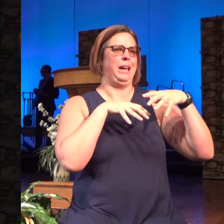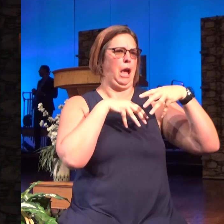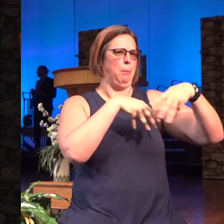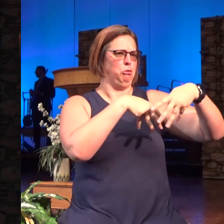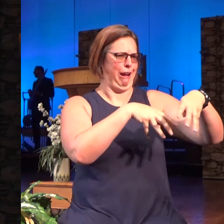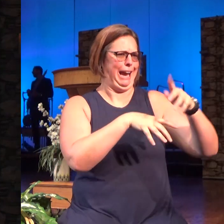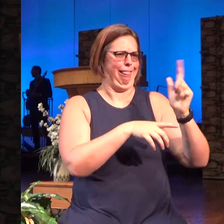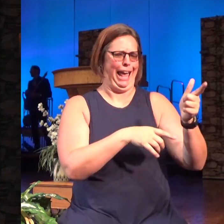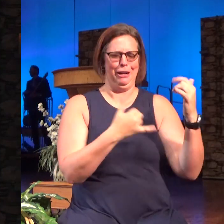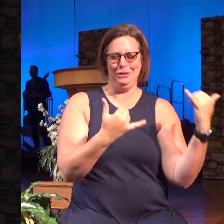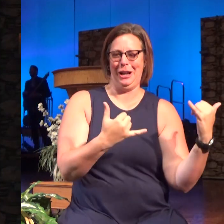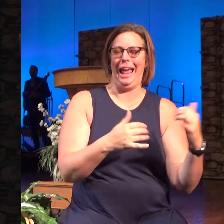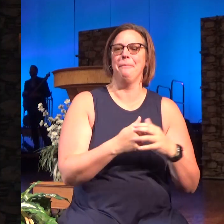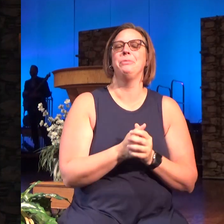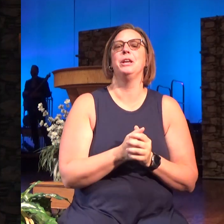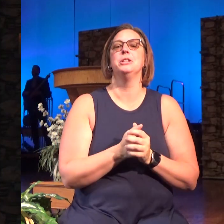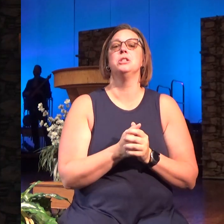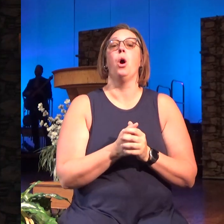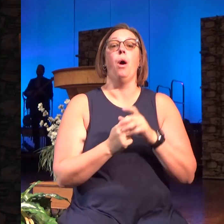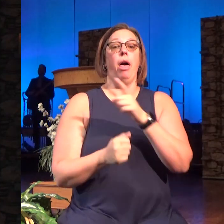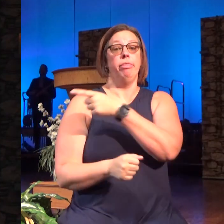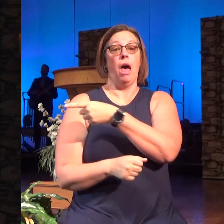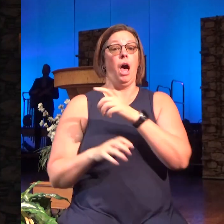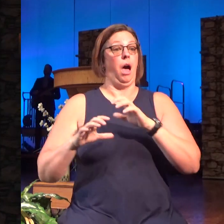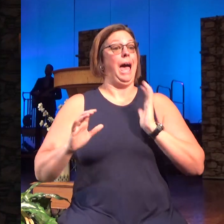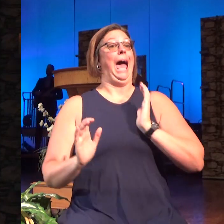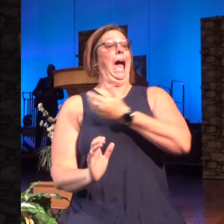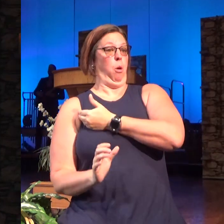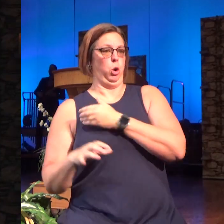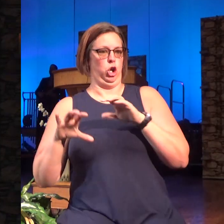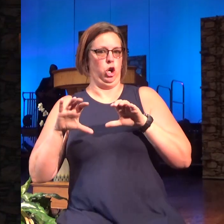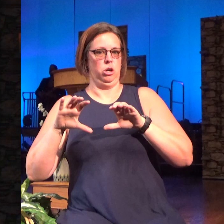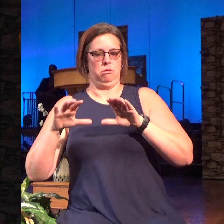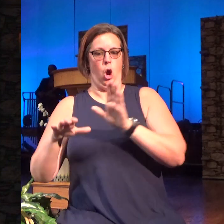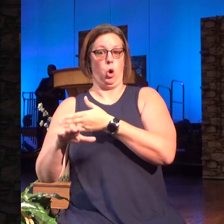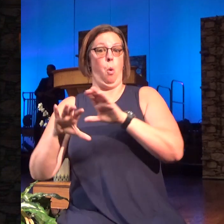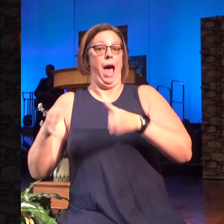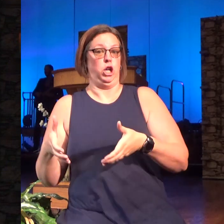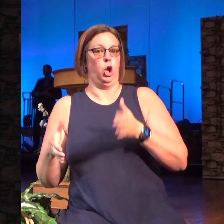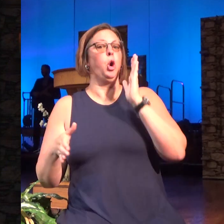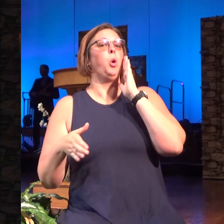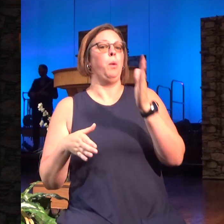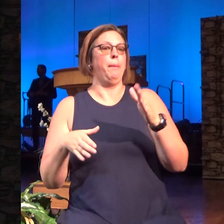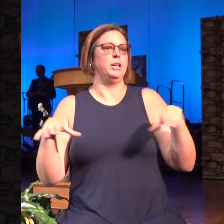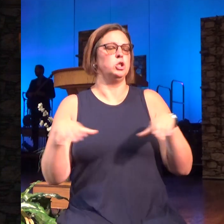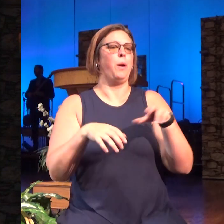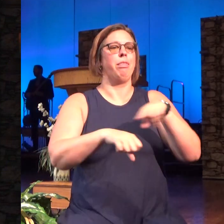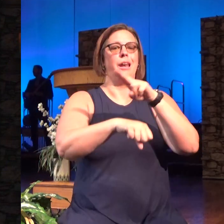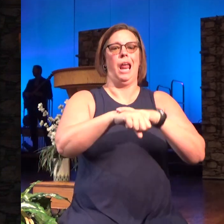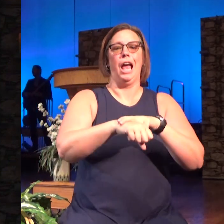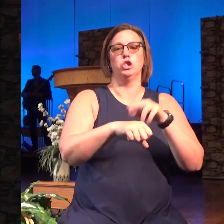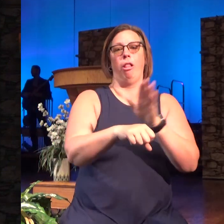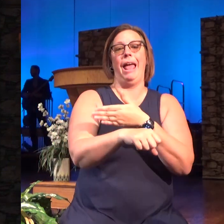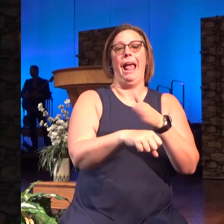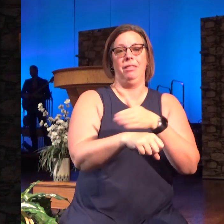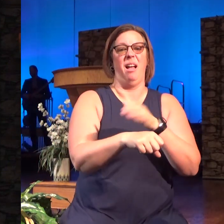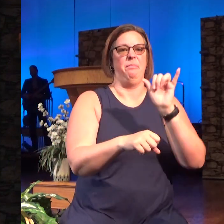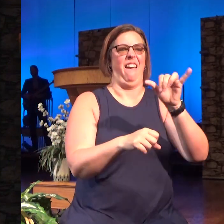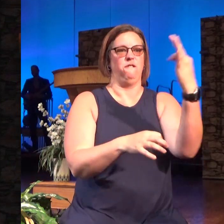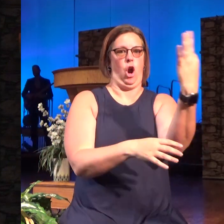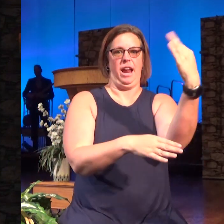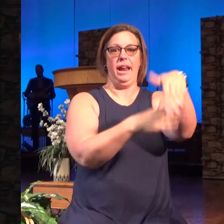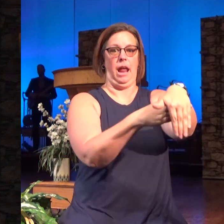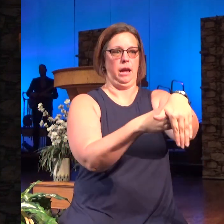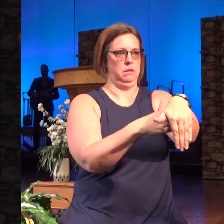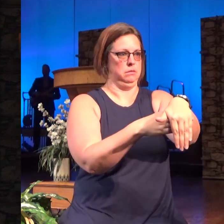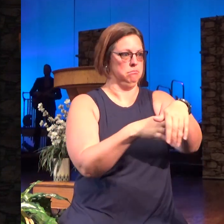be singing, the Mile High Choir will be singing the national anthem at the game on Friday night, too. Yeah, thank you both. Really good. And that's happening,